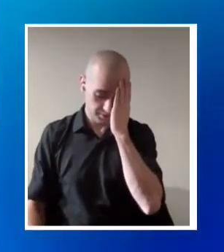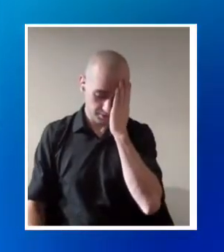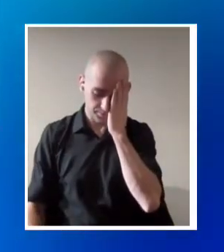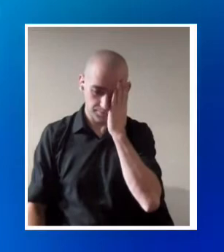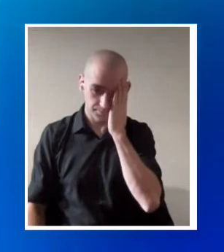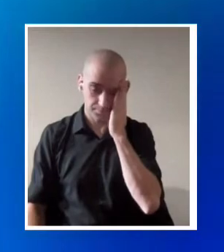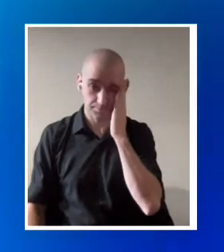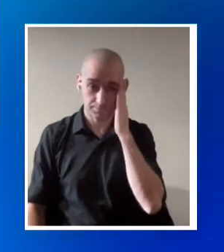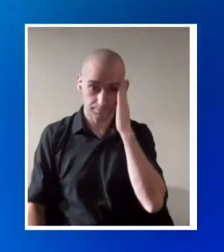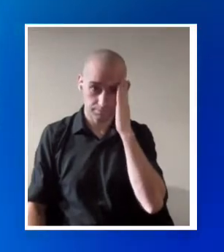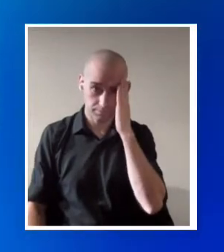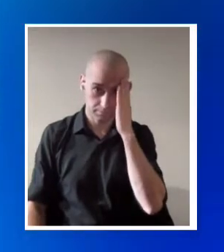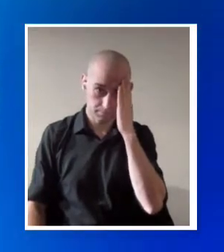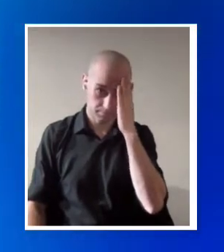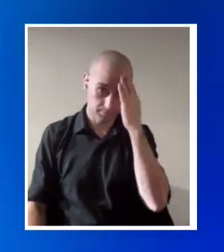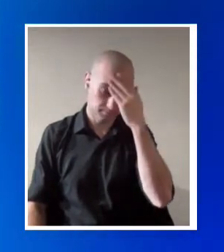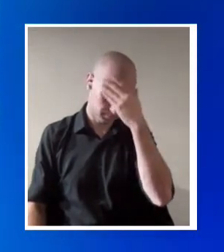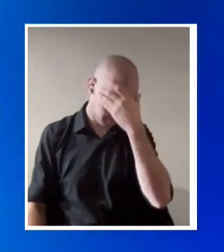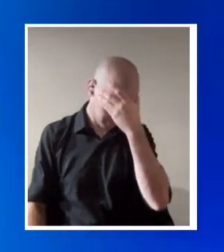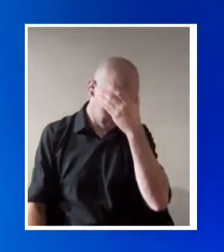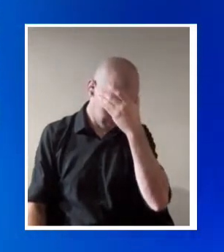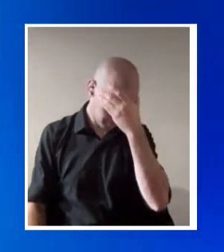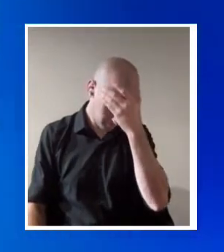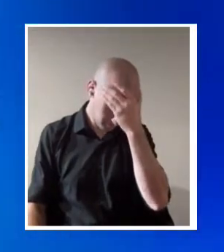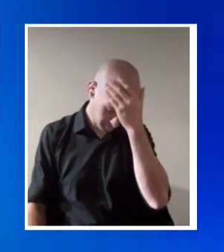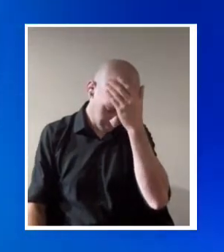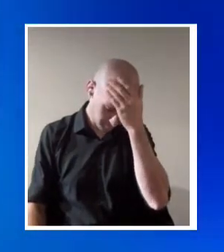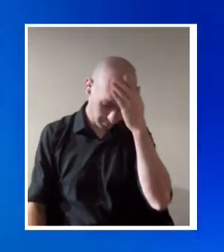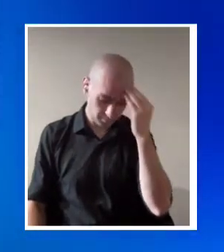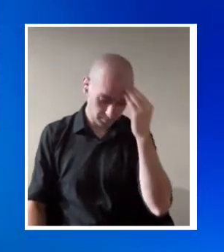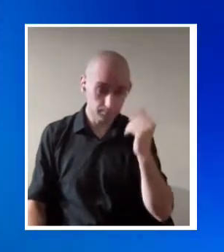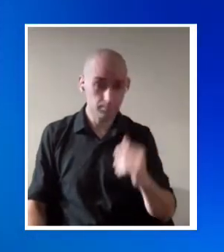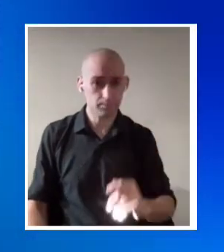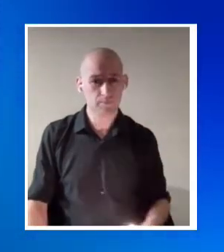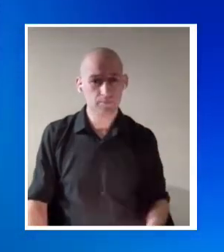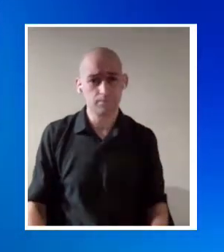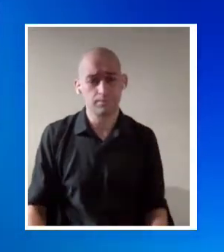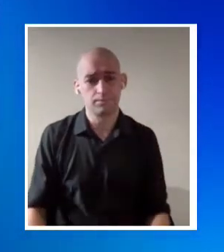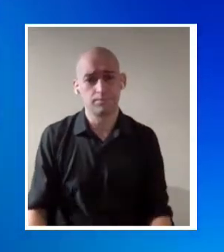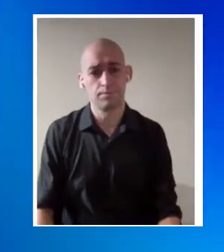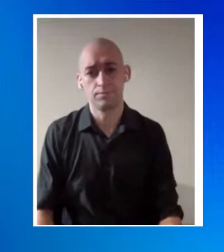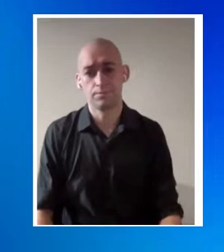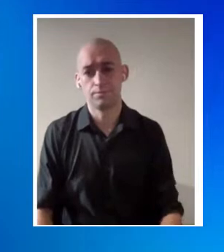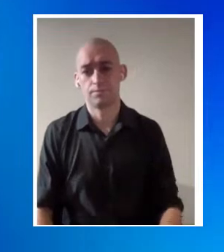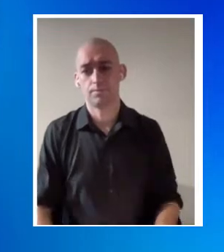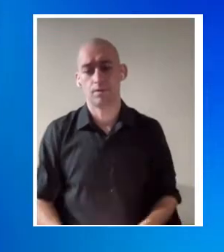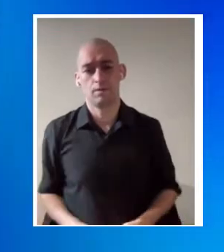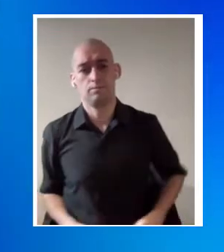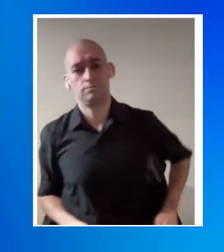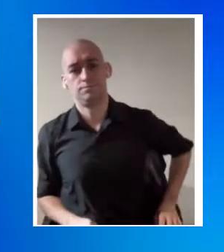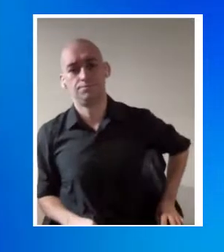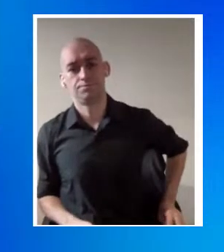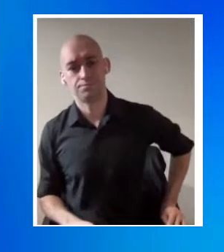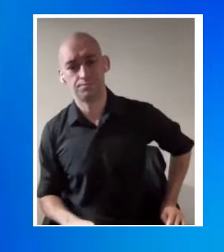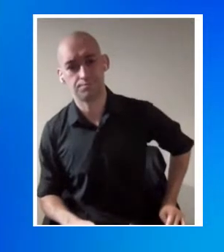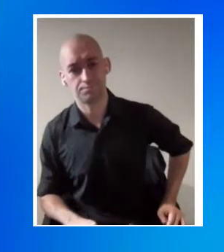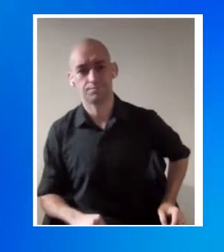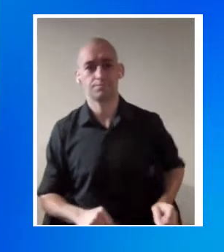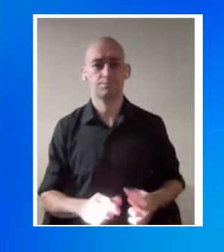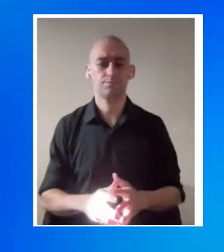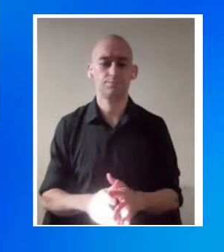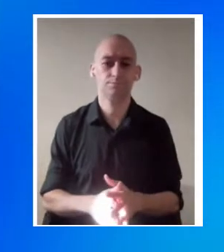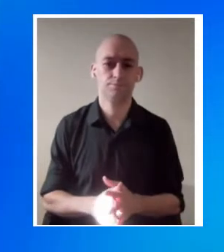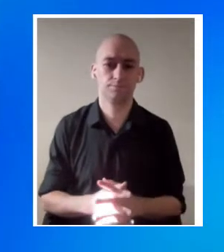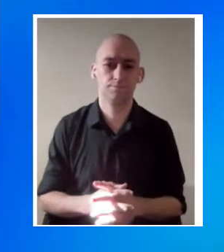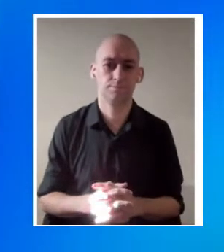Thank you, Rita. Before we go on, Sorry, Emily, so sorry to interrupt. Oh, sorry. Yes. So Fulvio